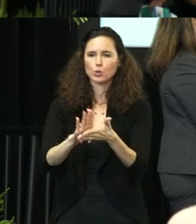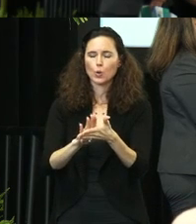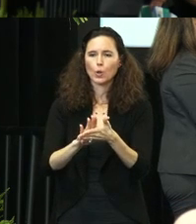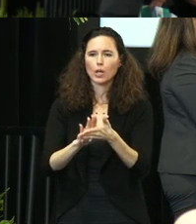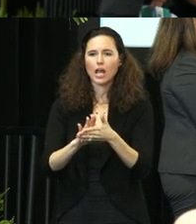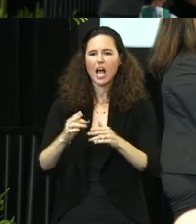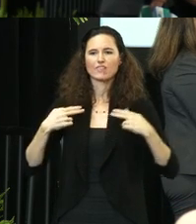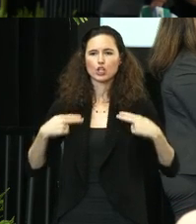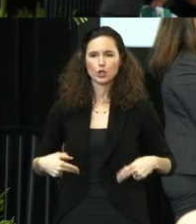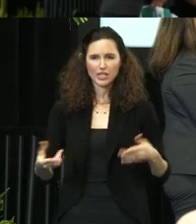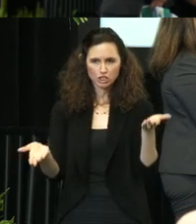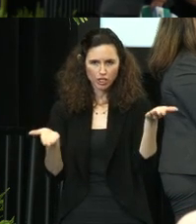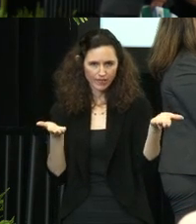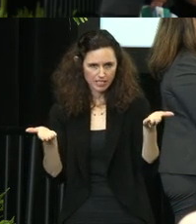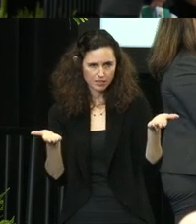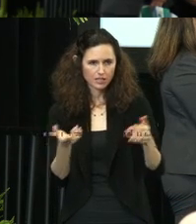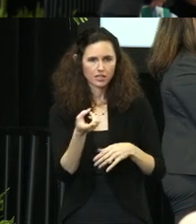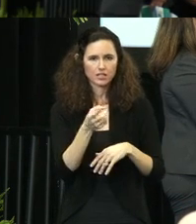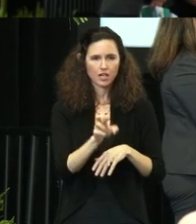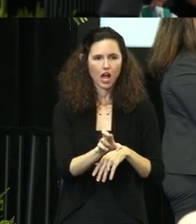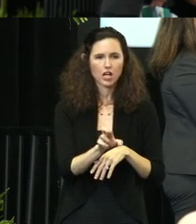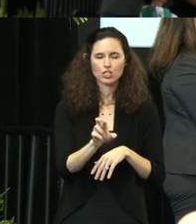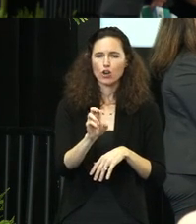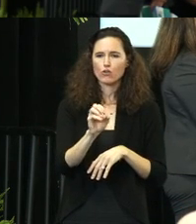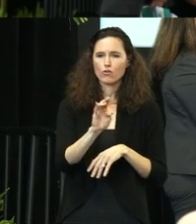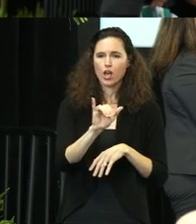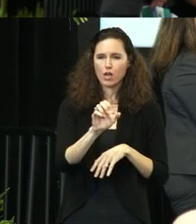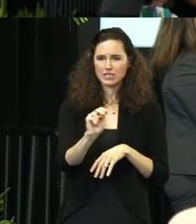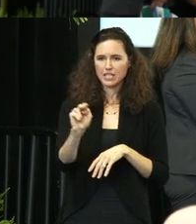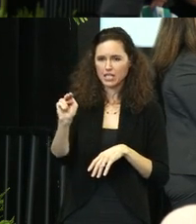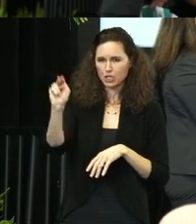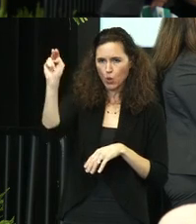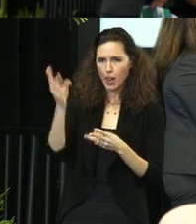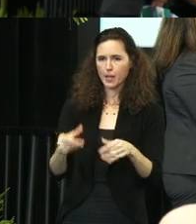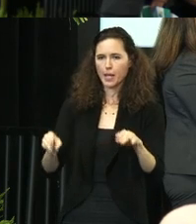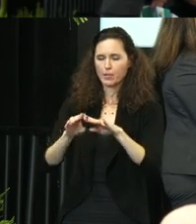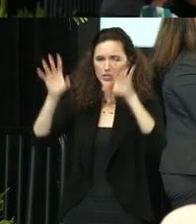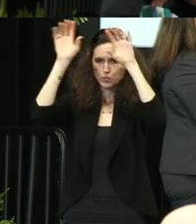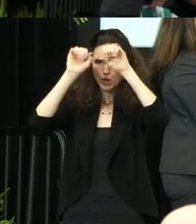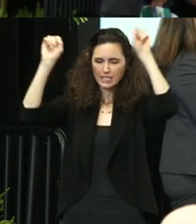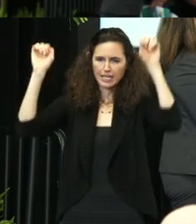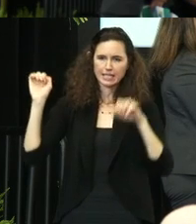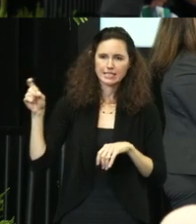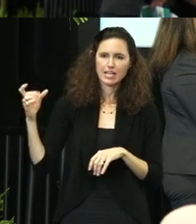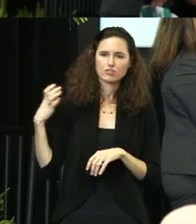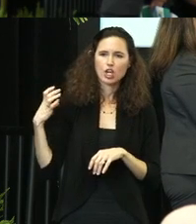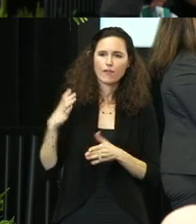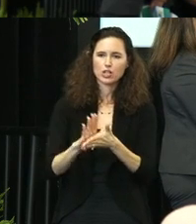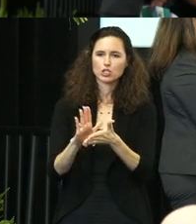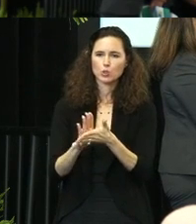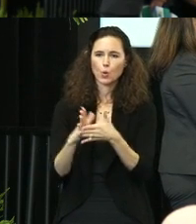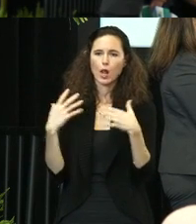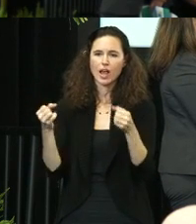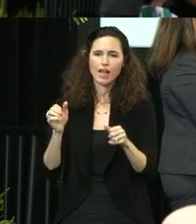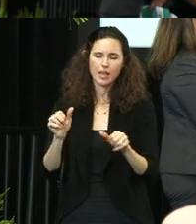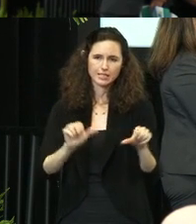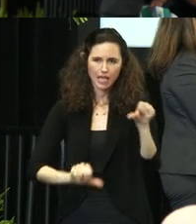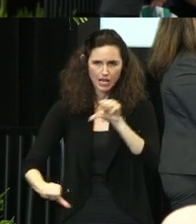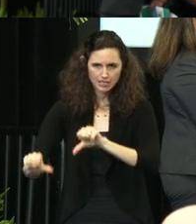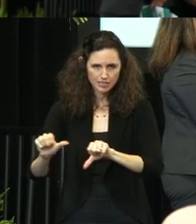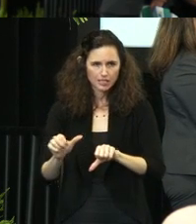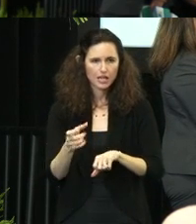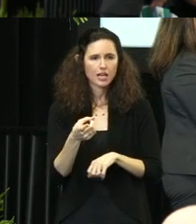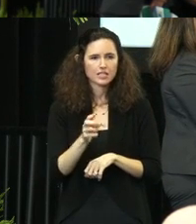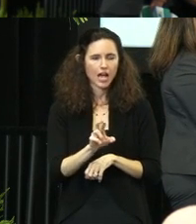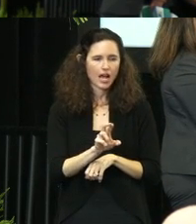Human Services. Dr. Sandy Robinson, North Campus President and Executive Chair for the School of Health Sciences. And